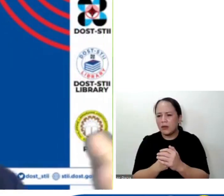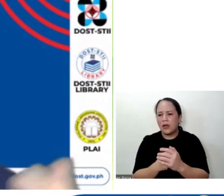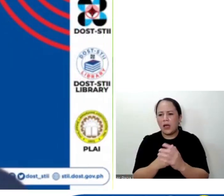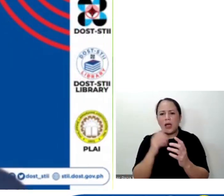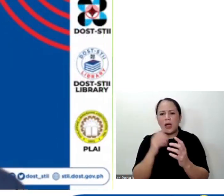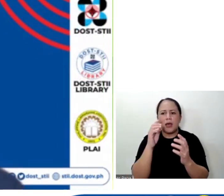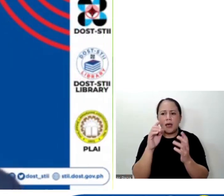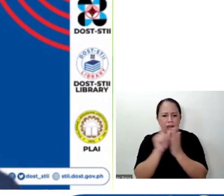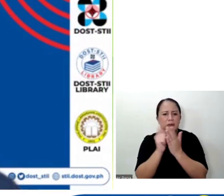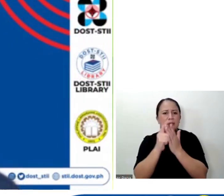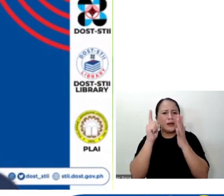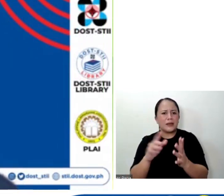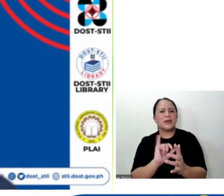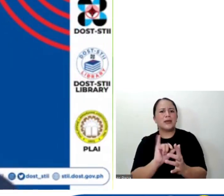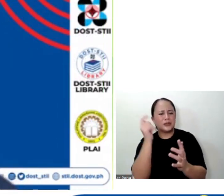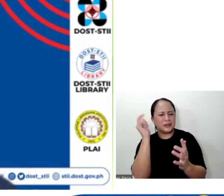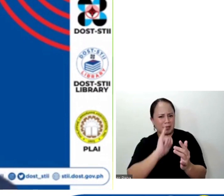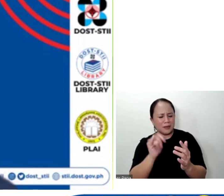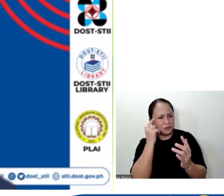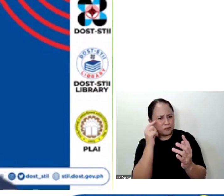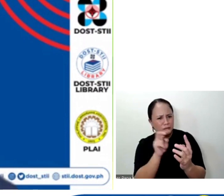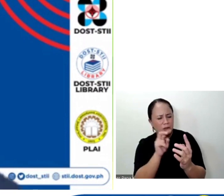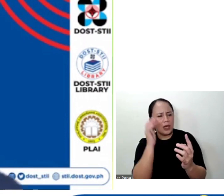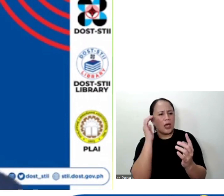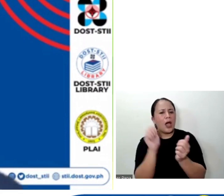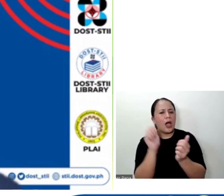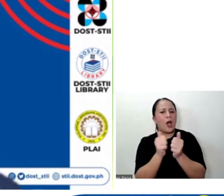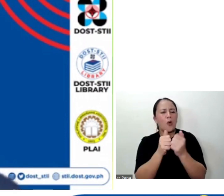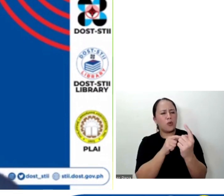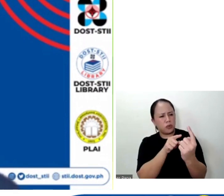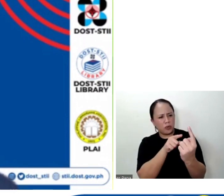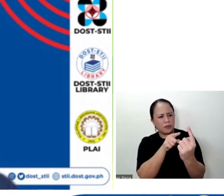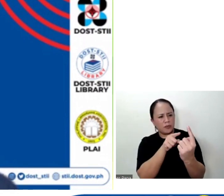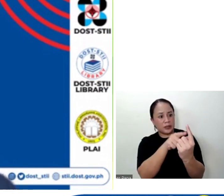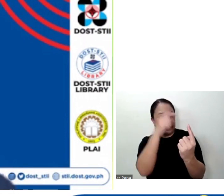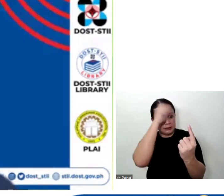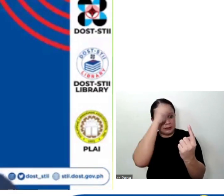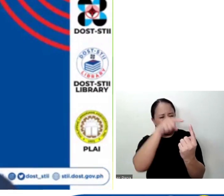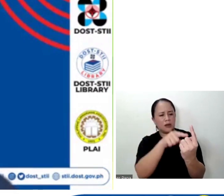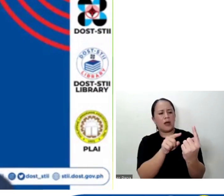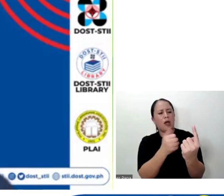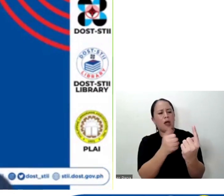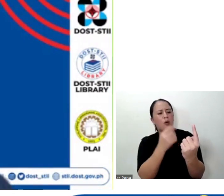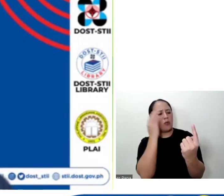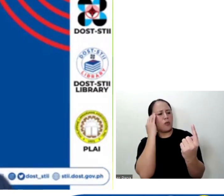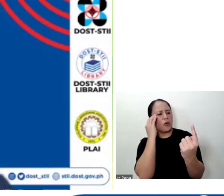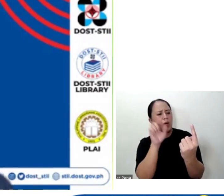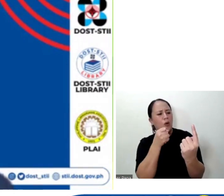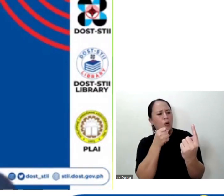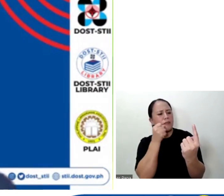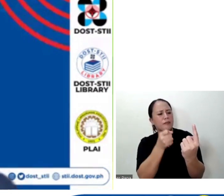cite each other, okay? How do they create impact for other researchers?